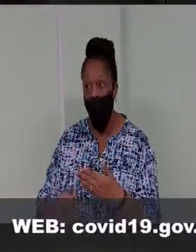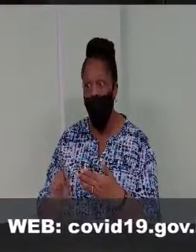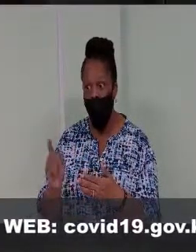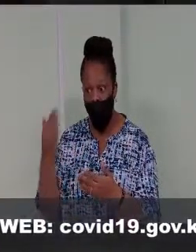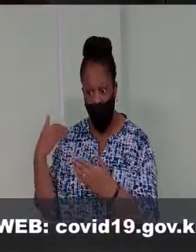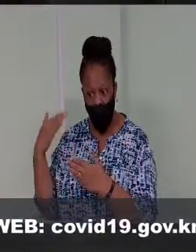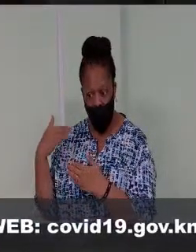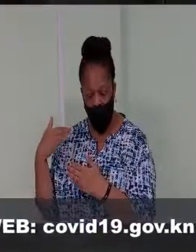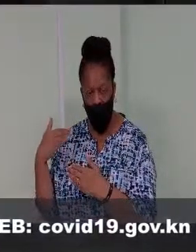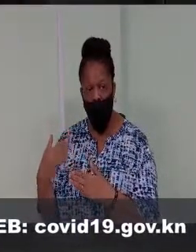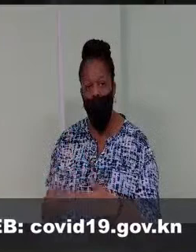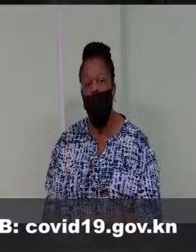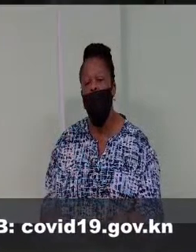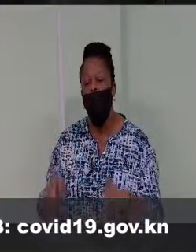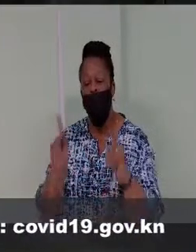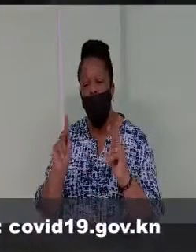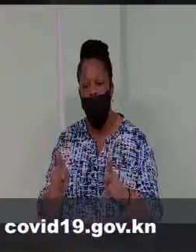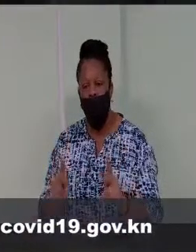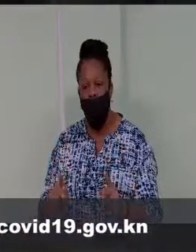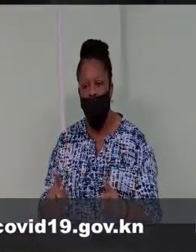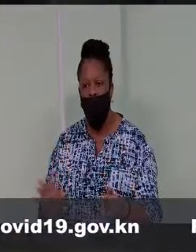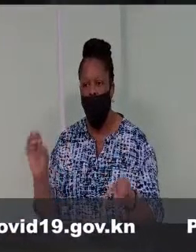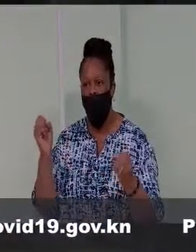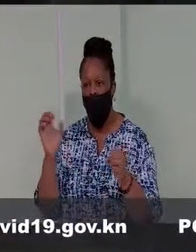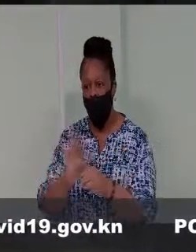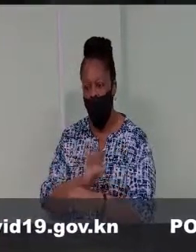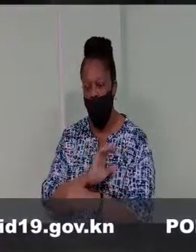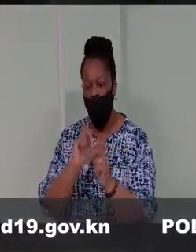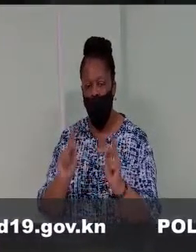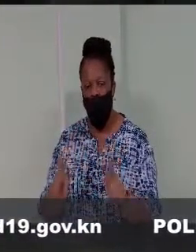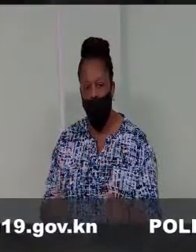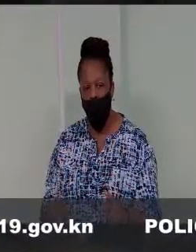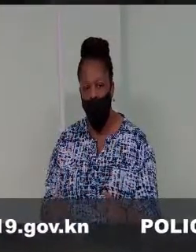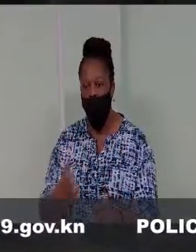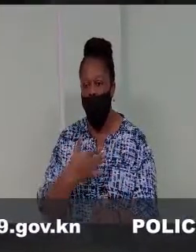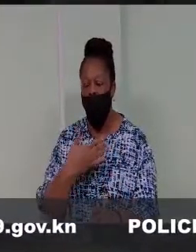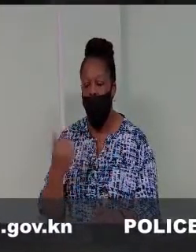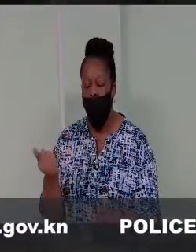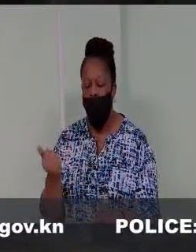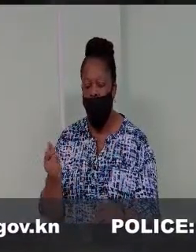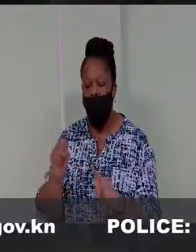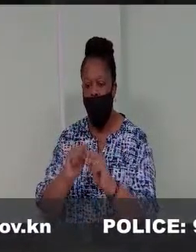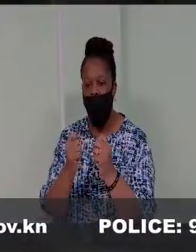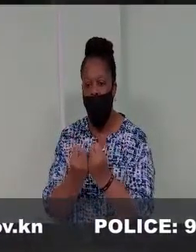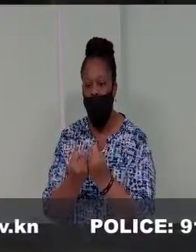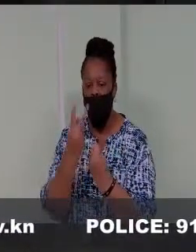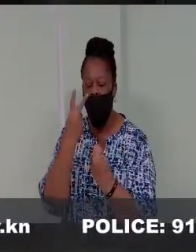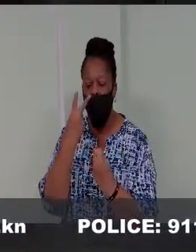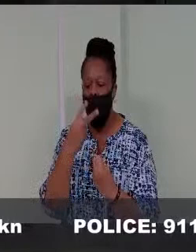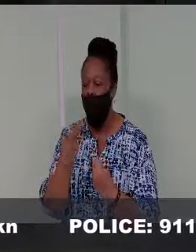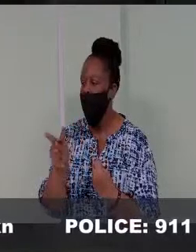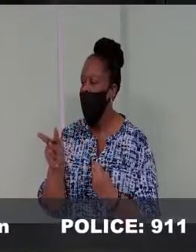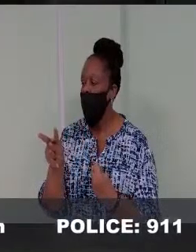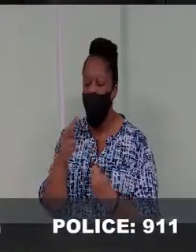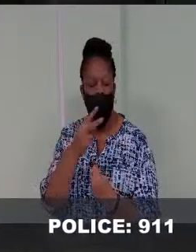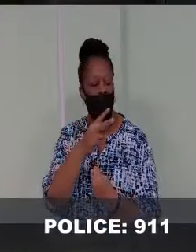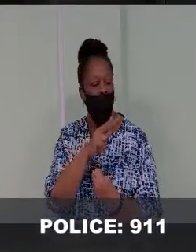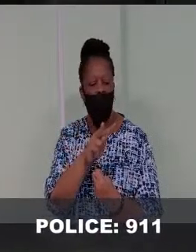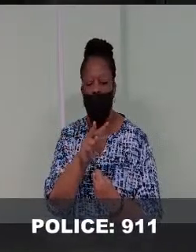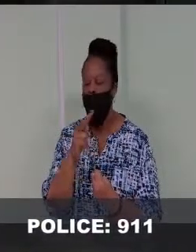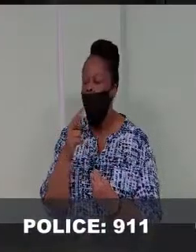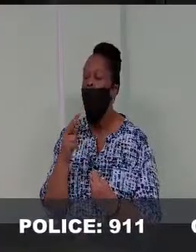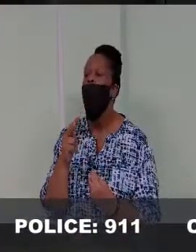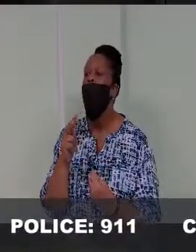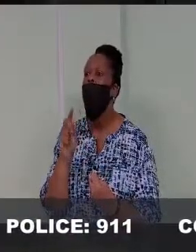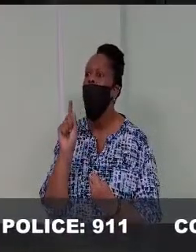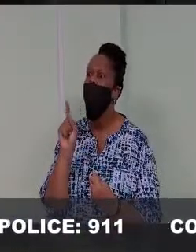However, cooperation is needed. The compliance team visited this event on several occasions.